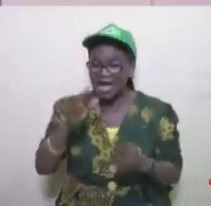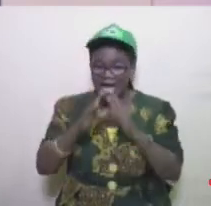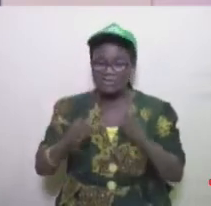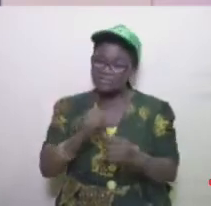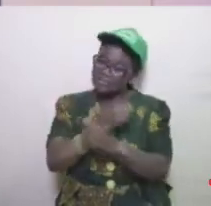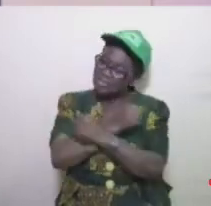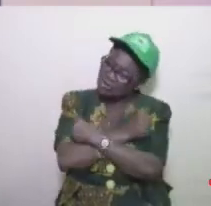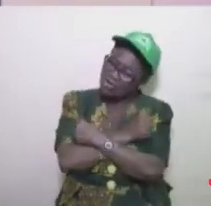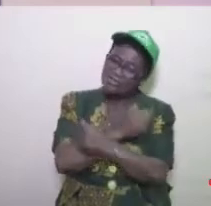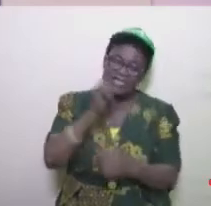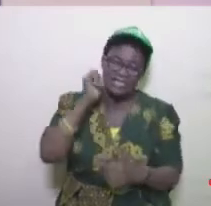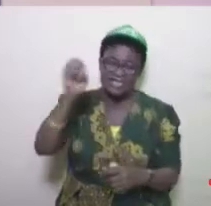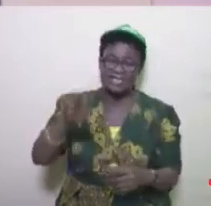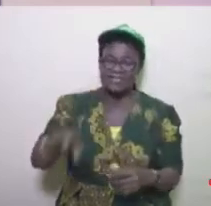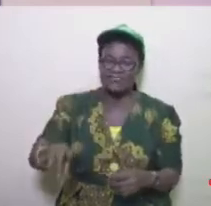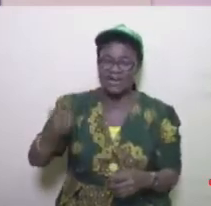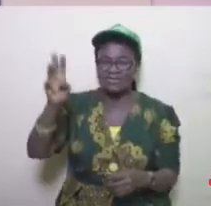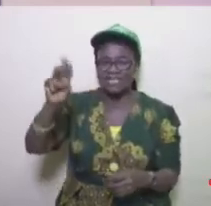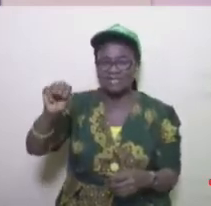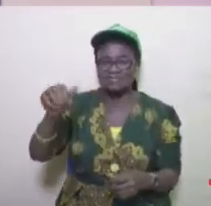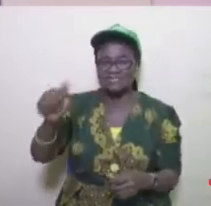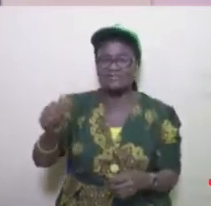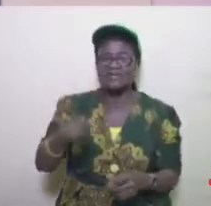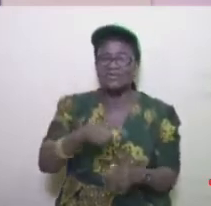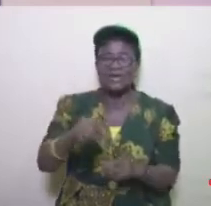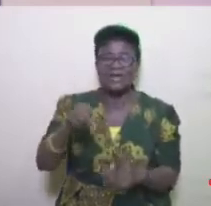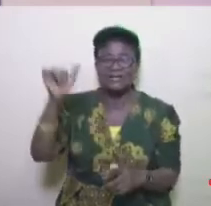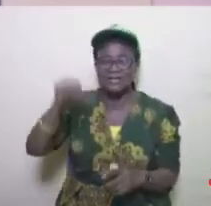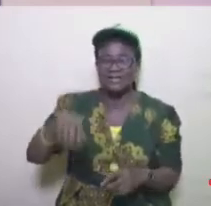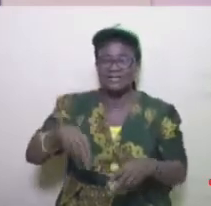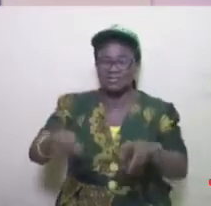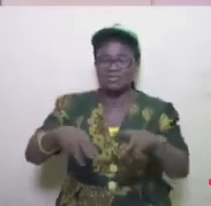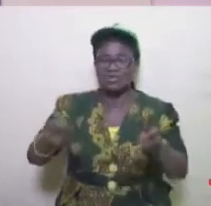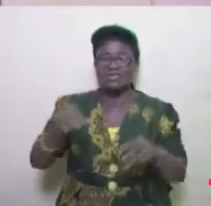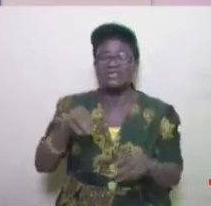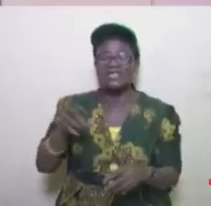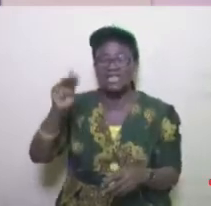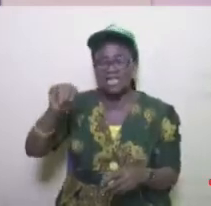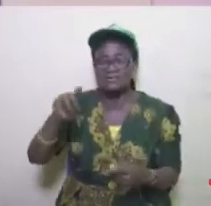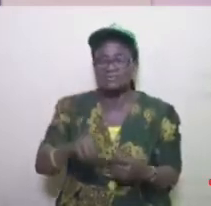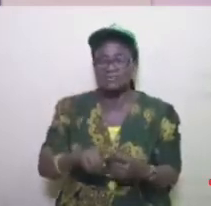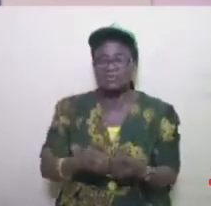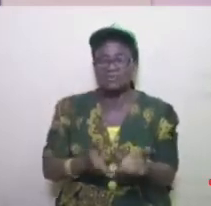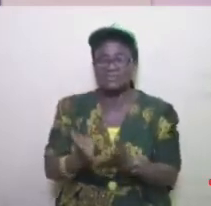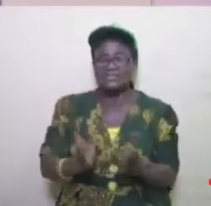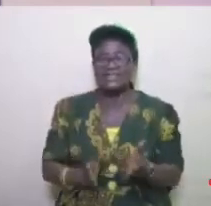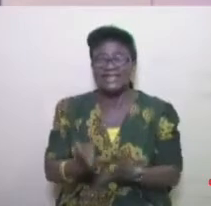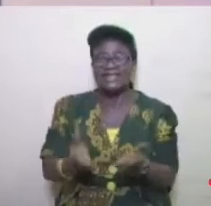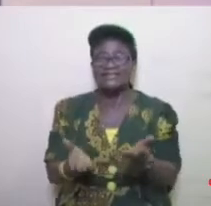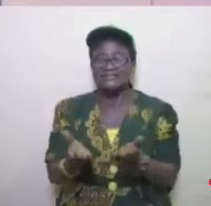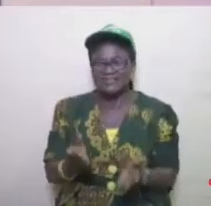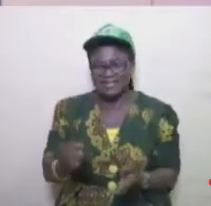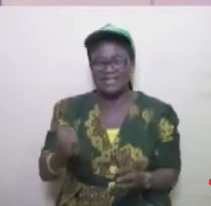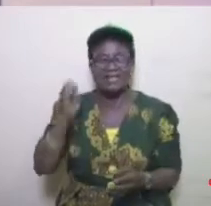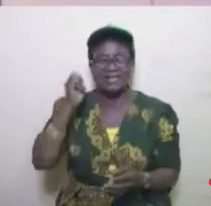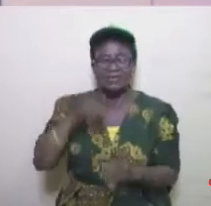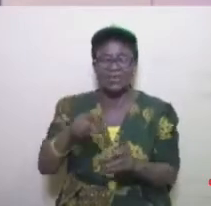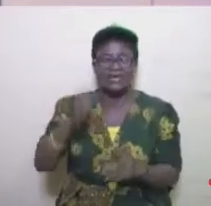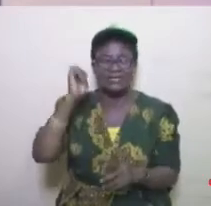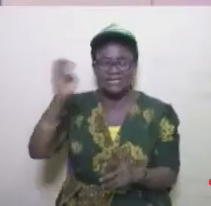found himself, when they sold him to slavery, they cherished him. When he was in